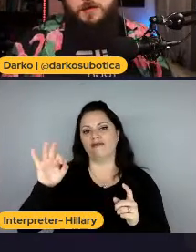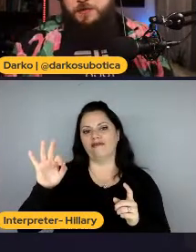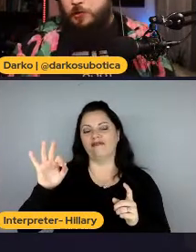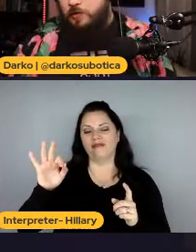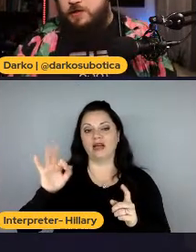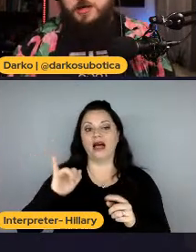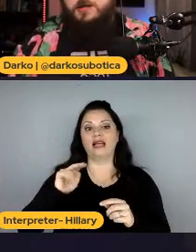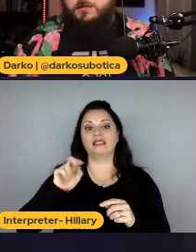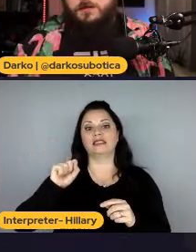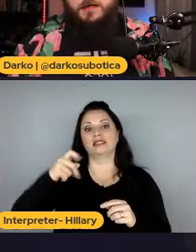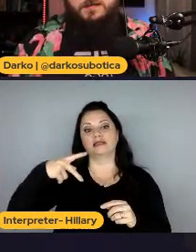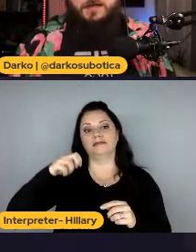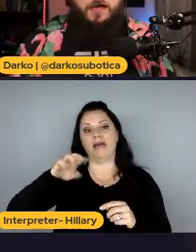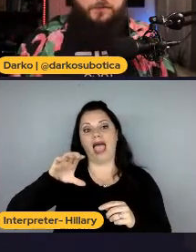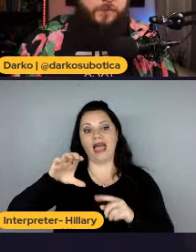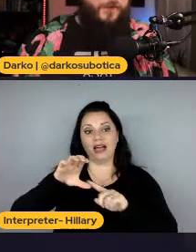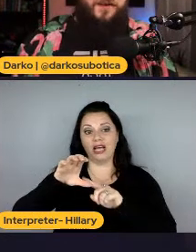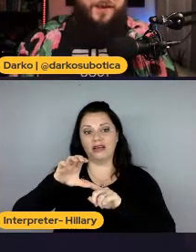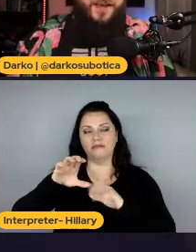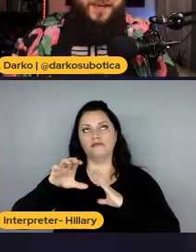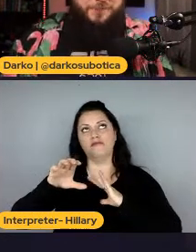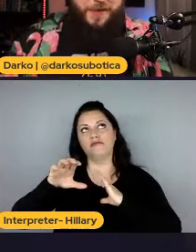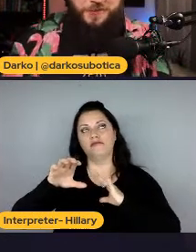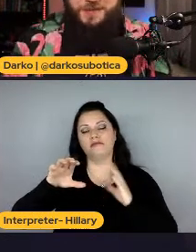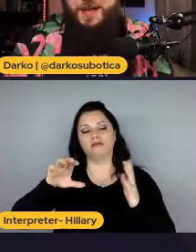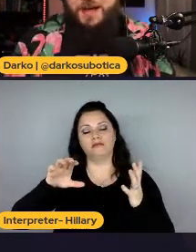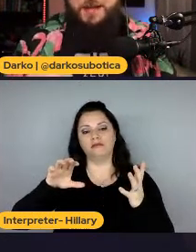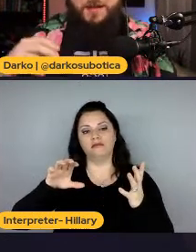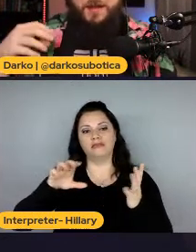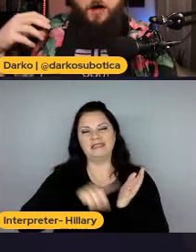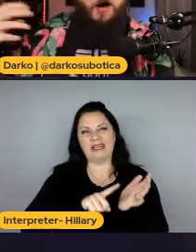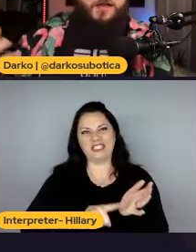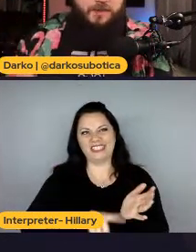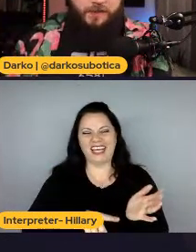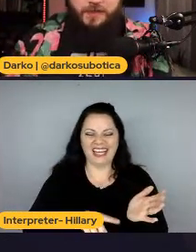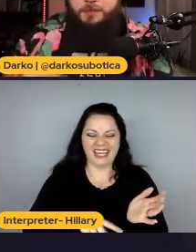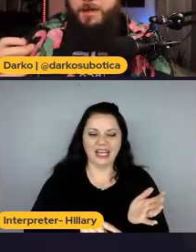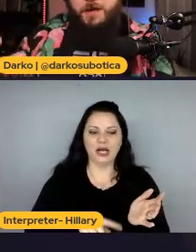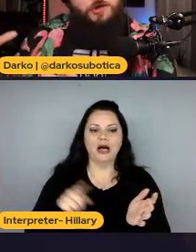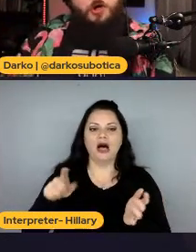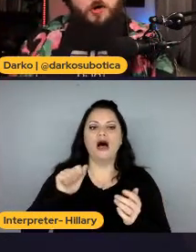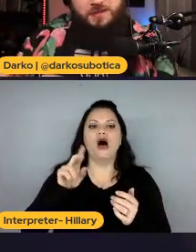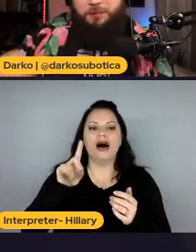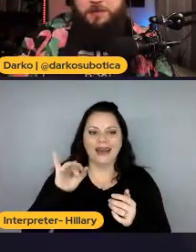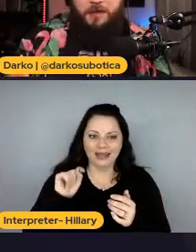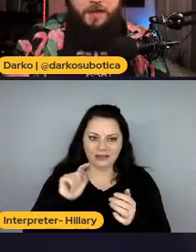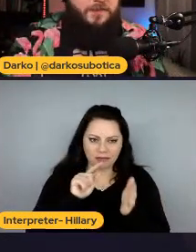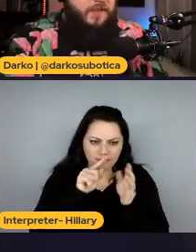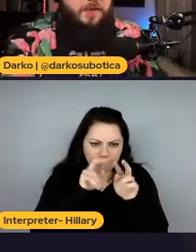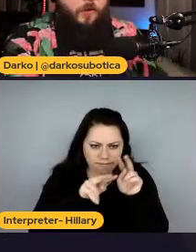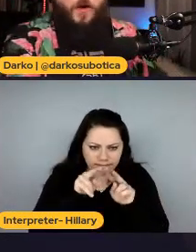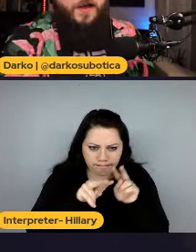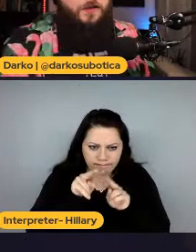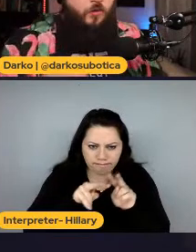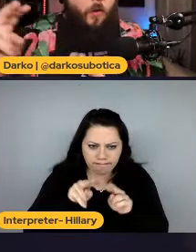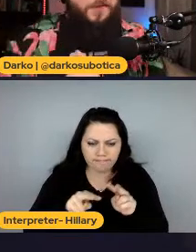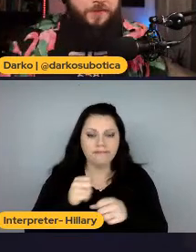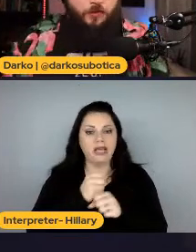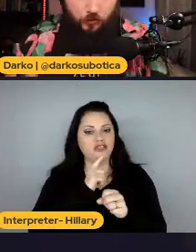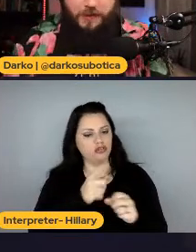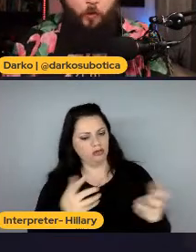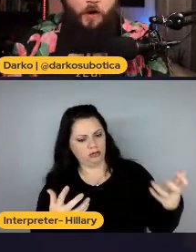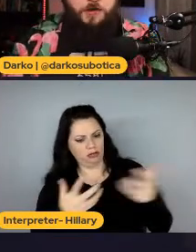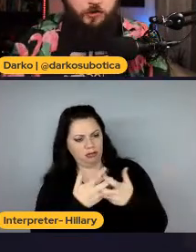is actually a tool that just does a lot of, well, inspections. It audits things. It makes sure something is in the way you